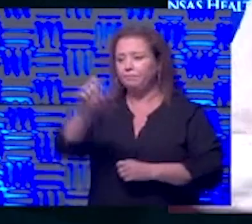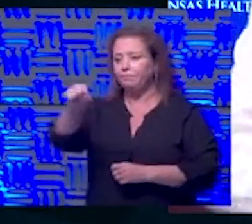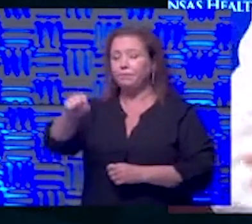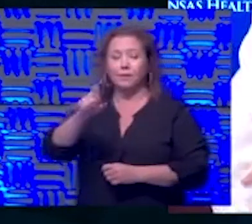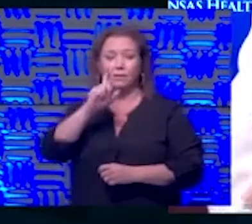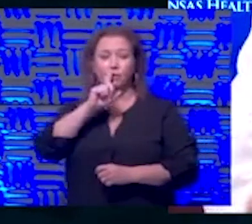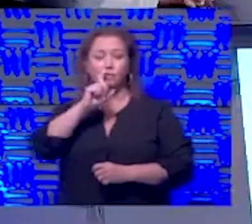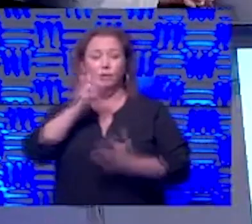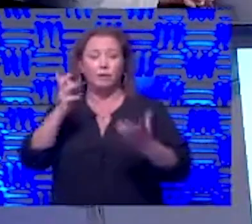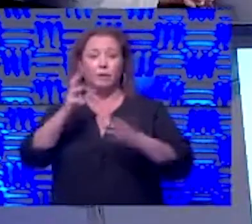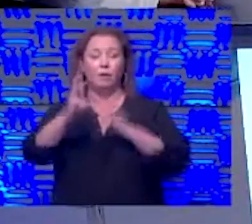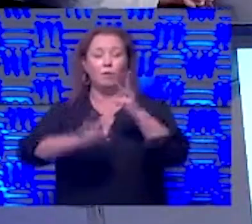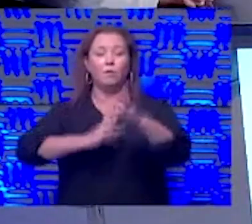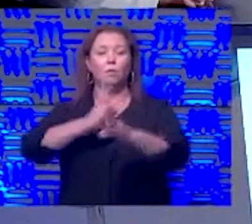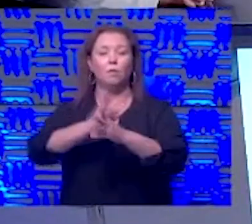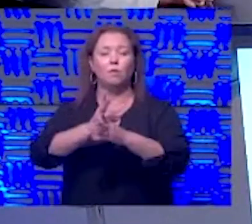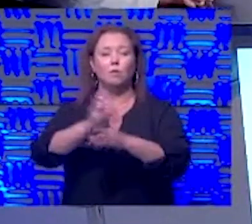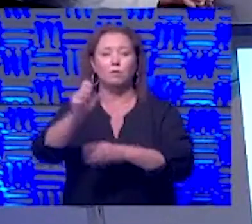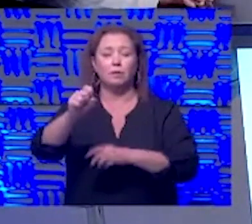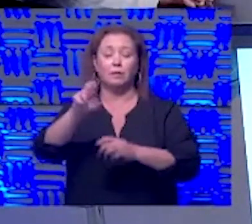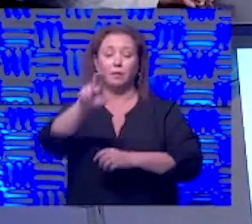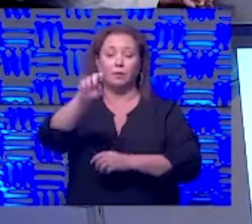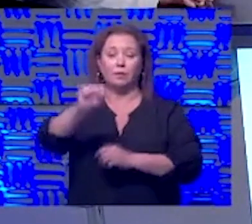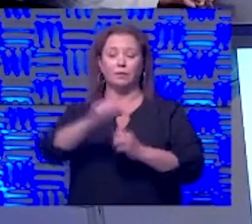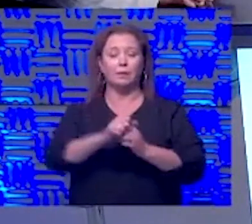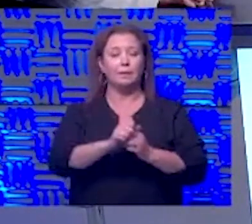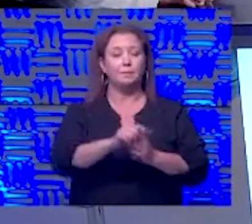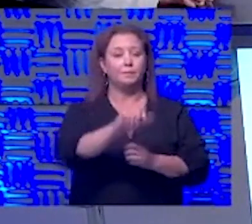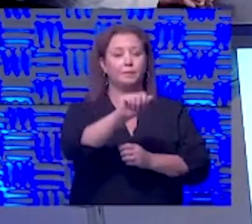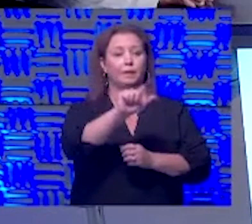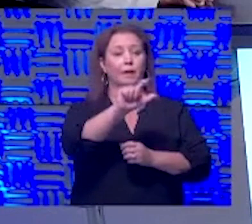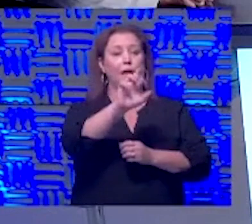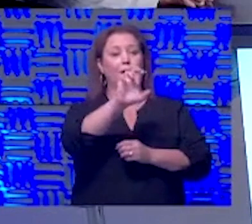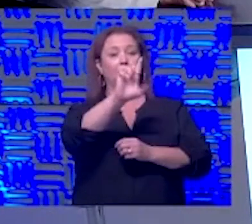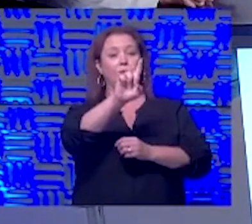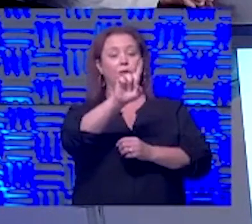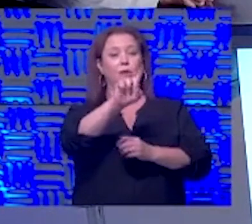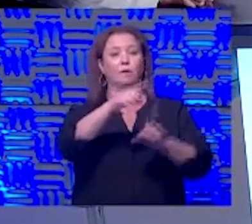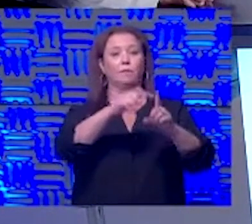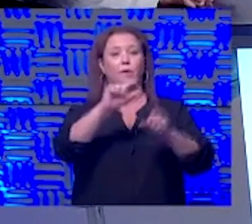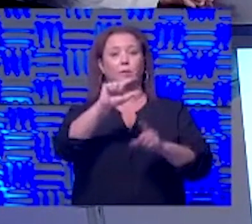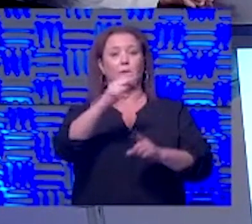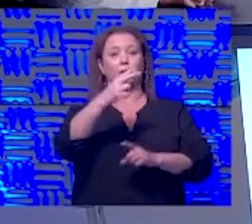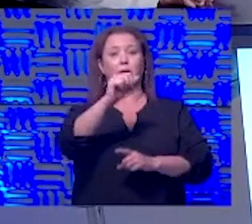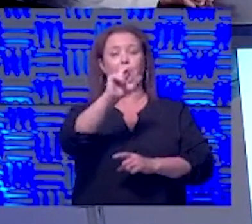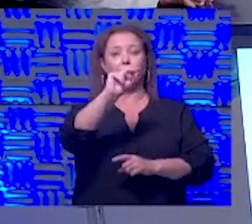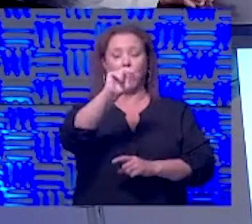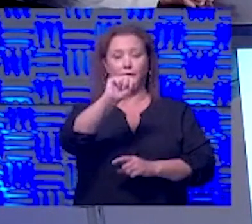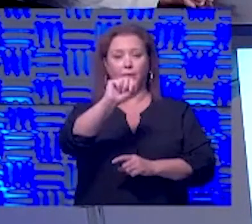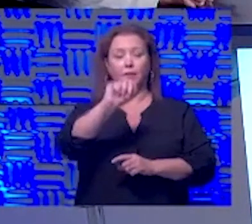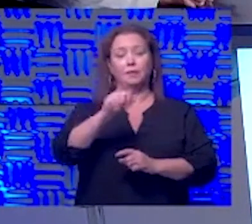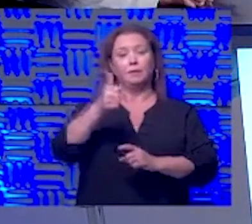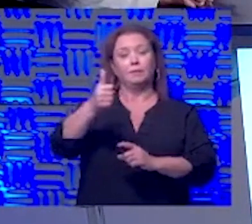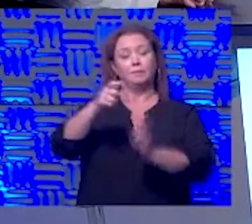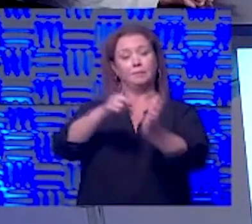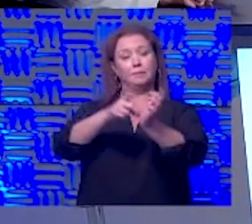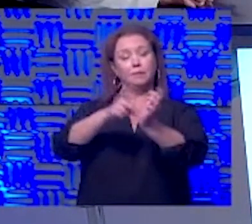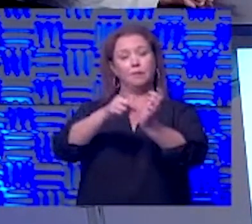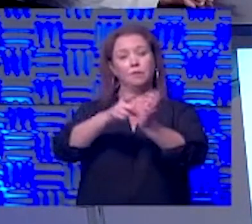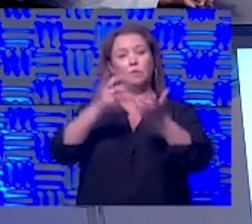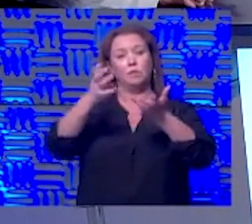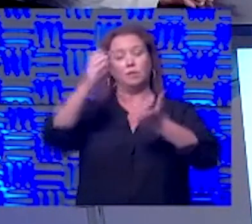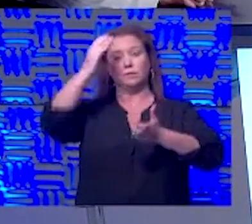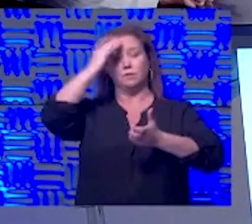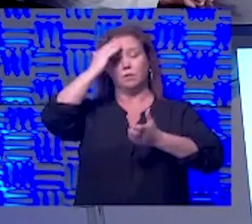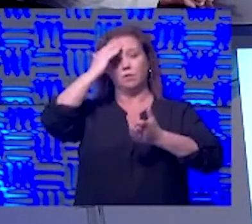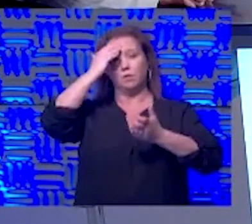States. Jill, another question. Yeah, Alfred Adu, he's from Ghana. I'm probably saying all this wrong, but he's a doctor, and he wants to know, do